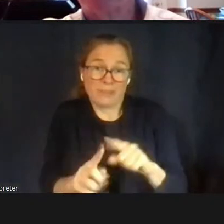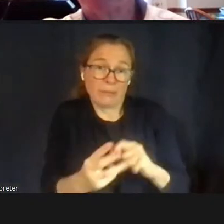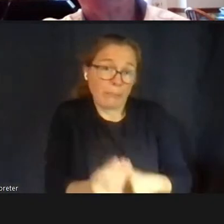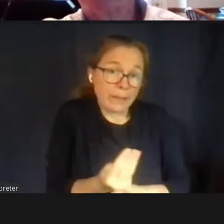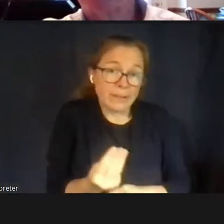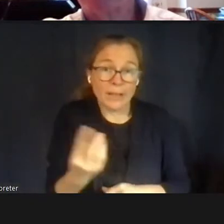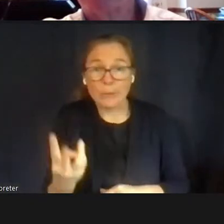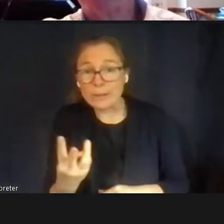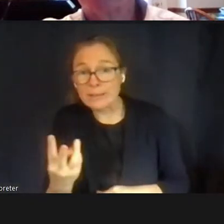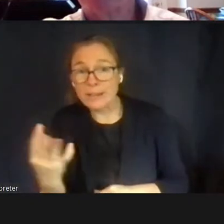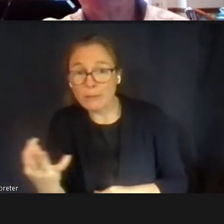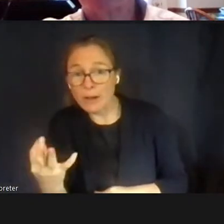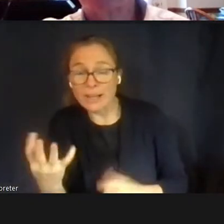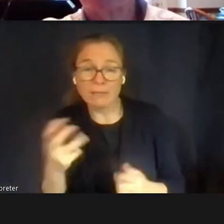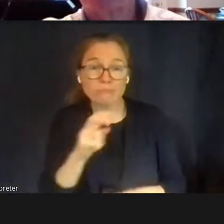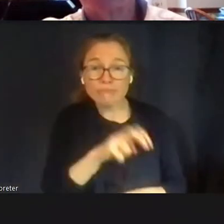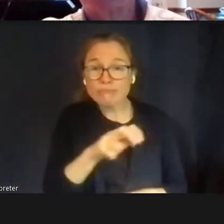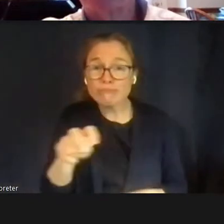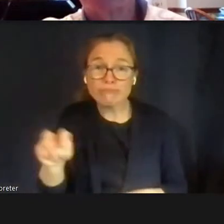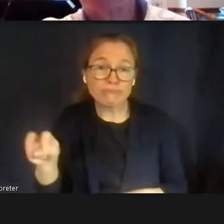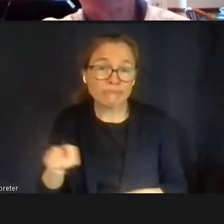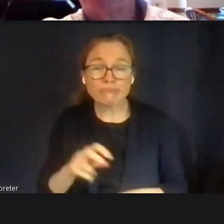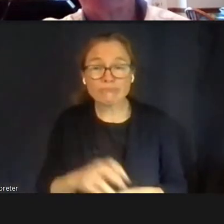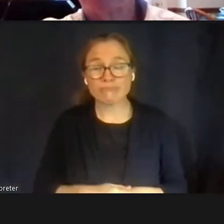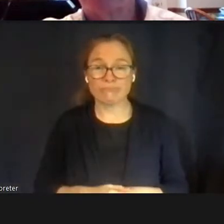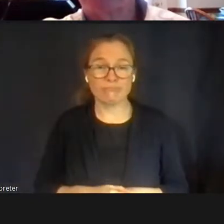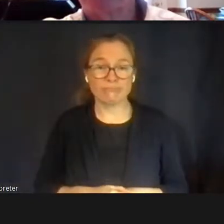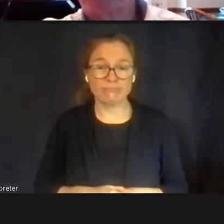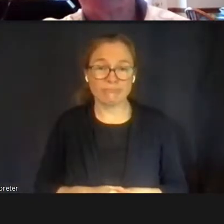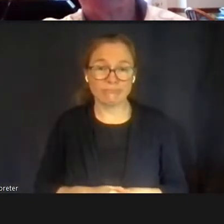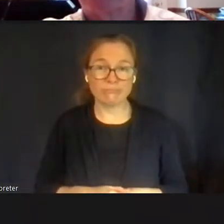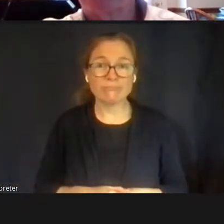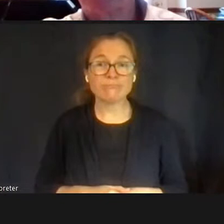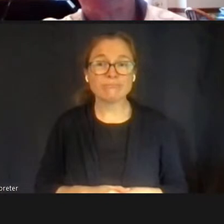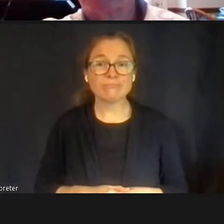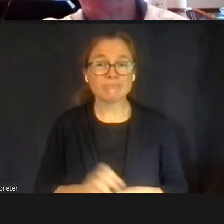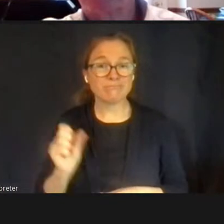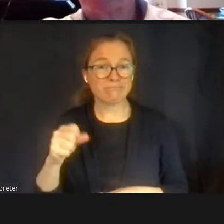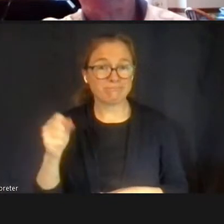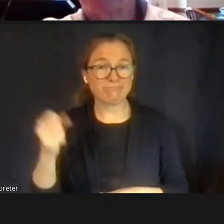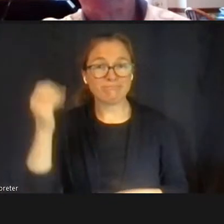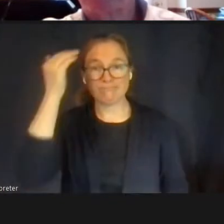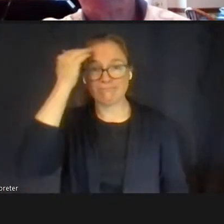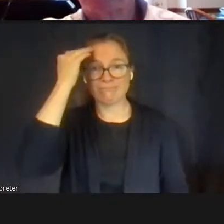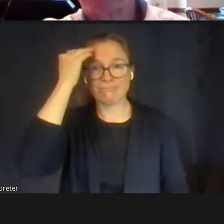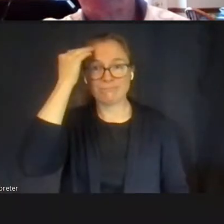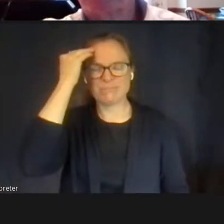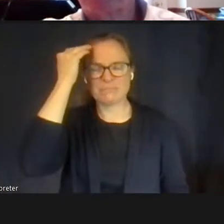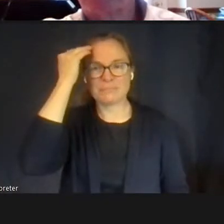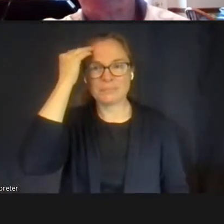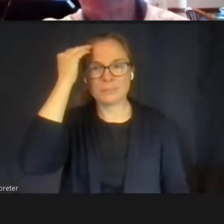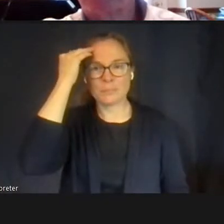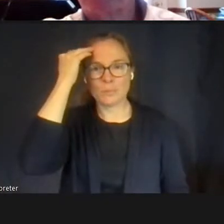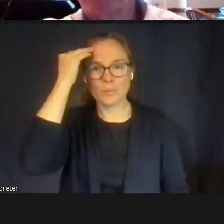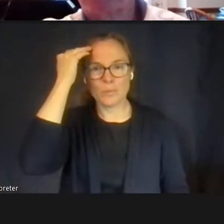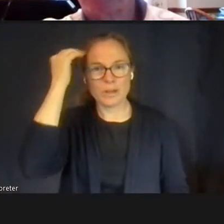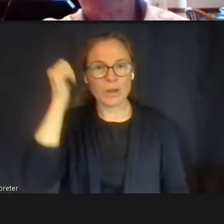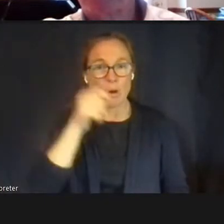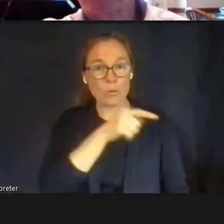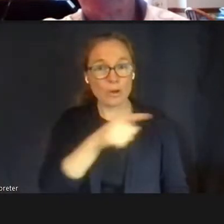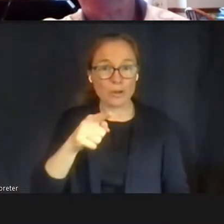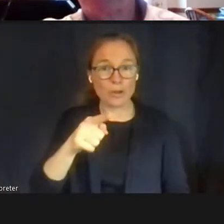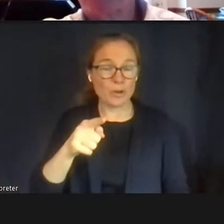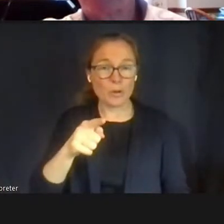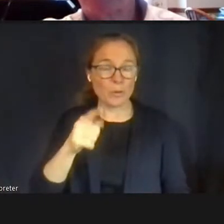set of 4 town halls here in 2021. We know that when you start your day,